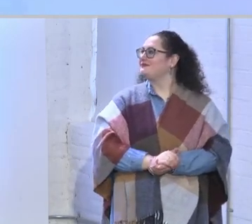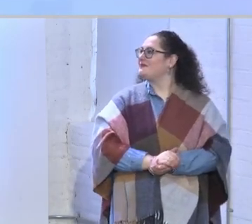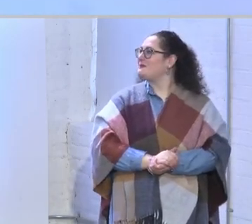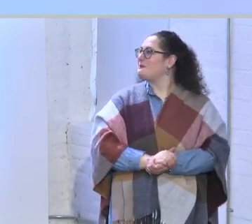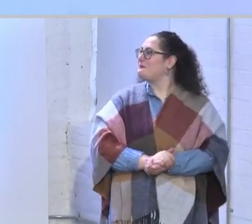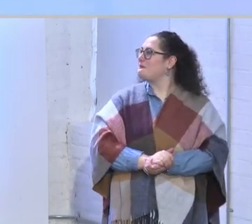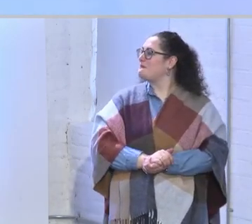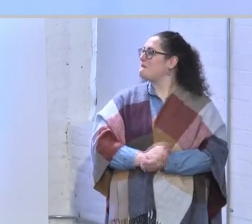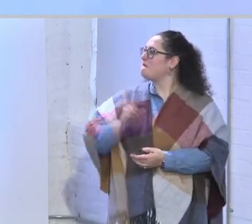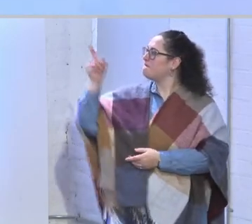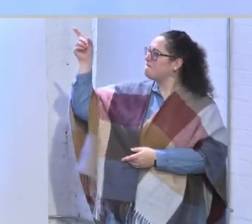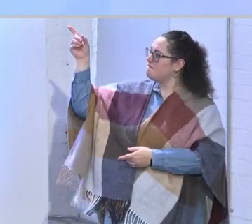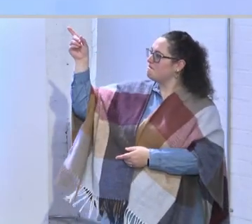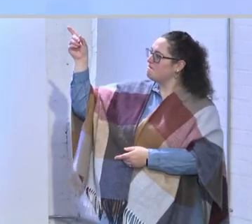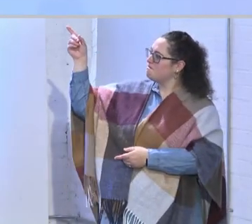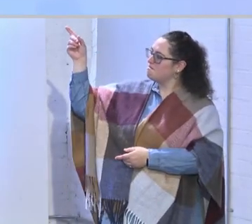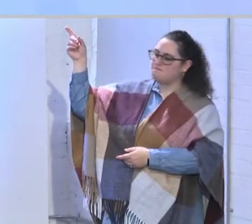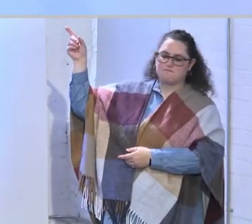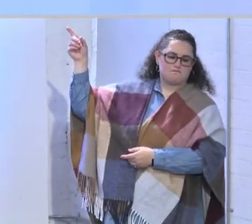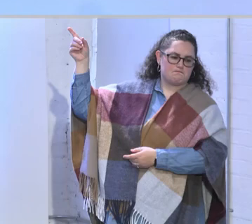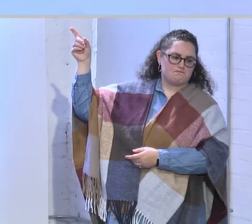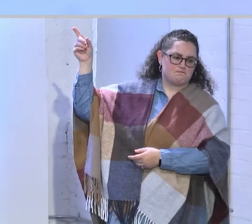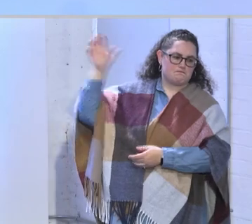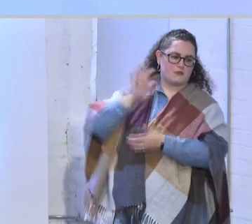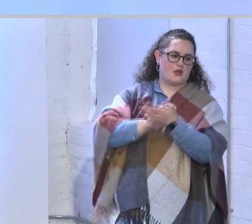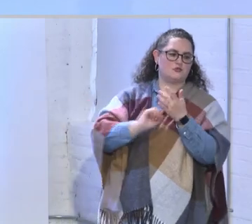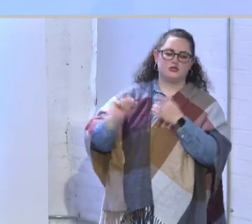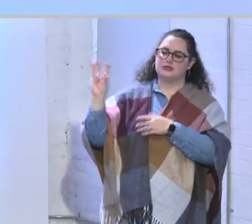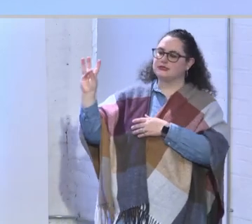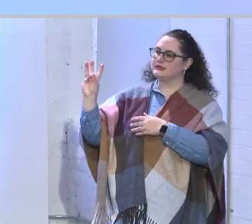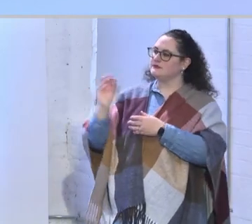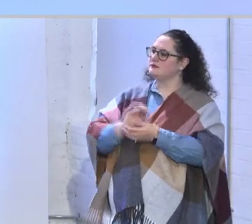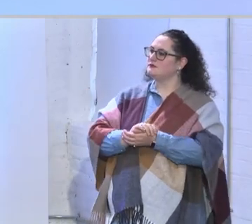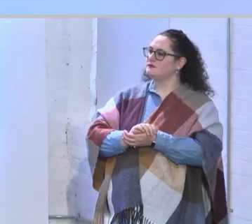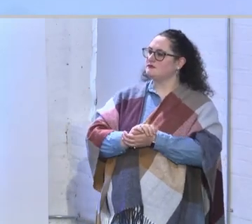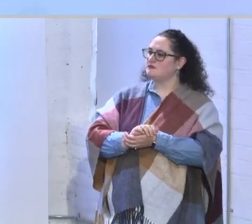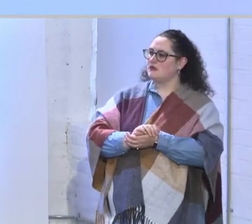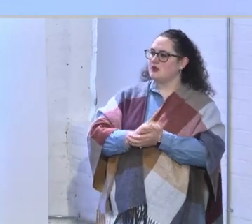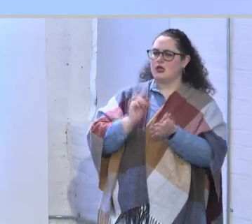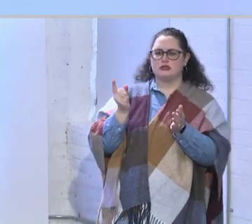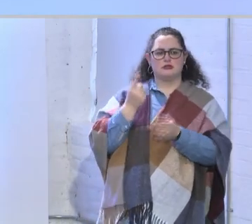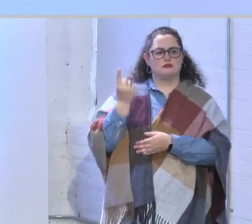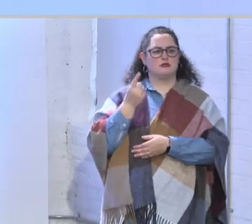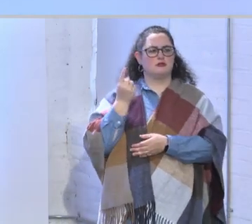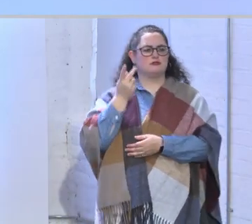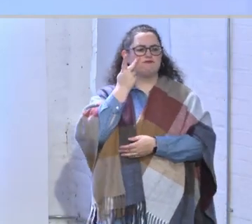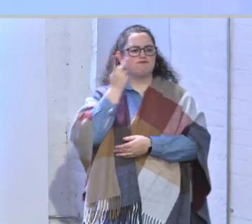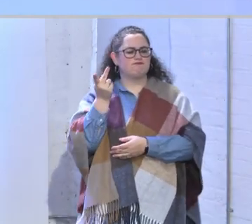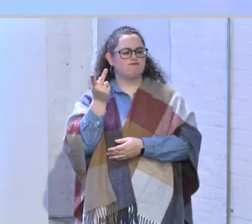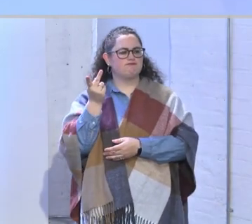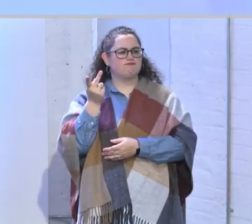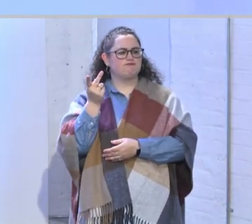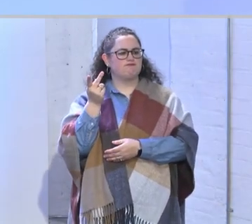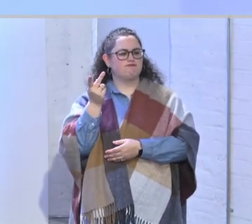And inside that, there is a little compartment and there's a scripture in that. Well,